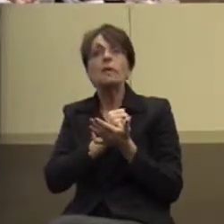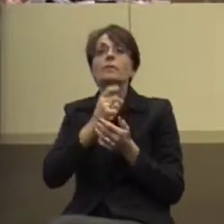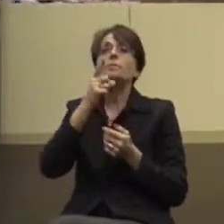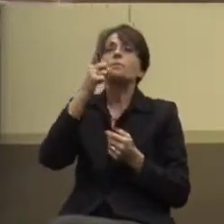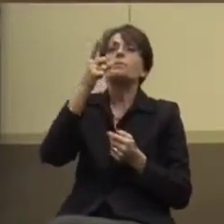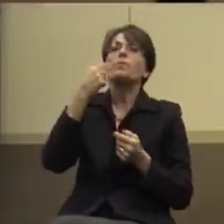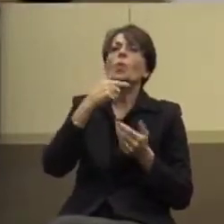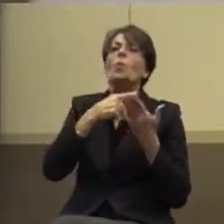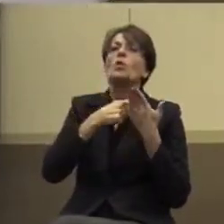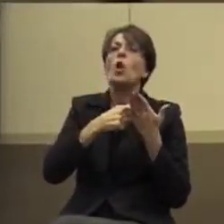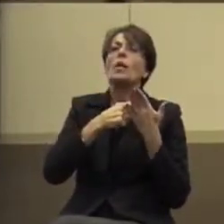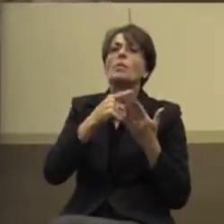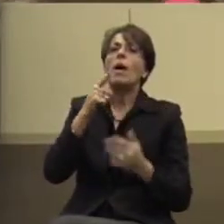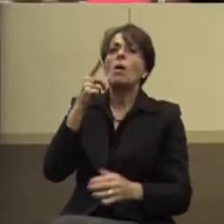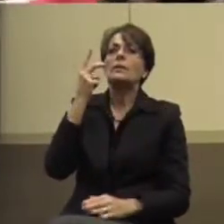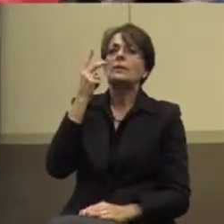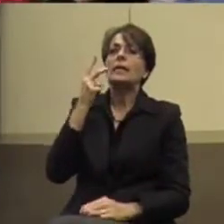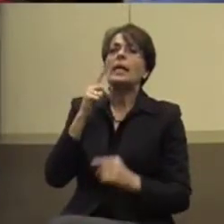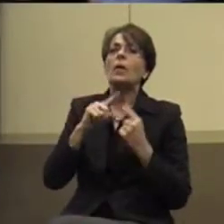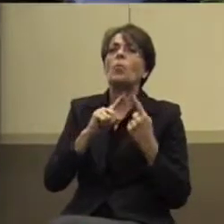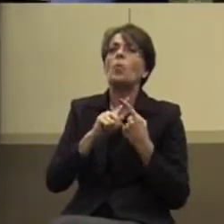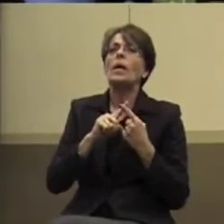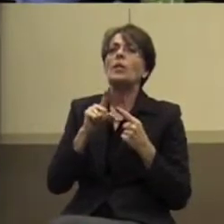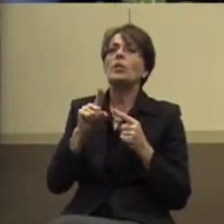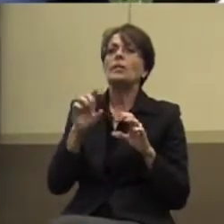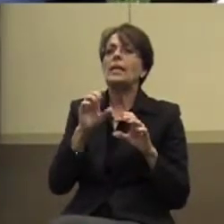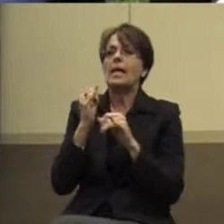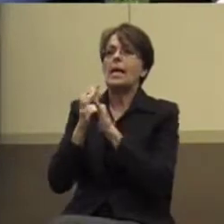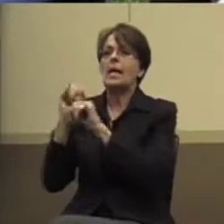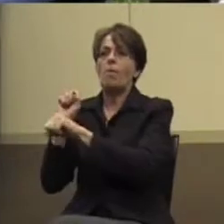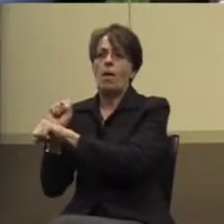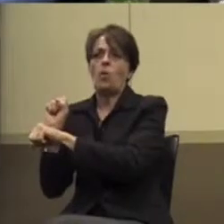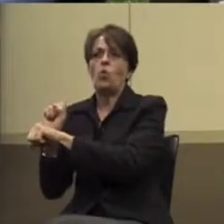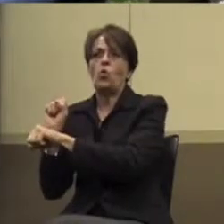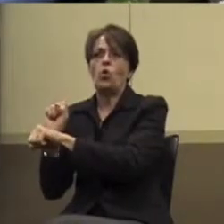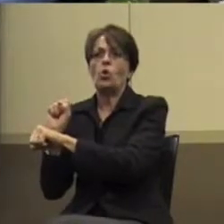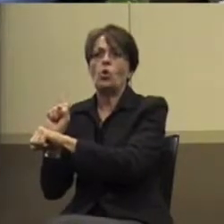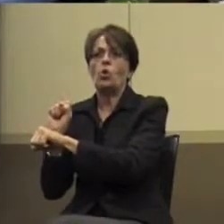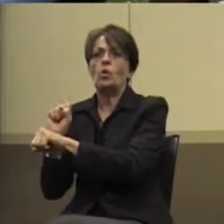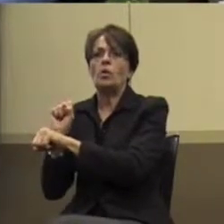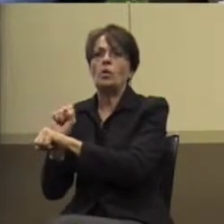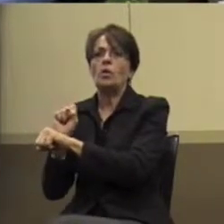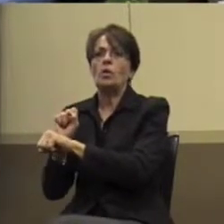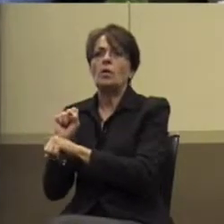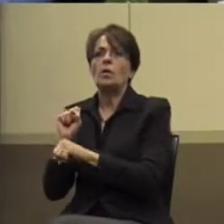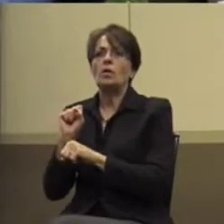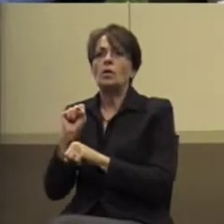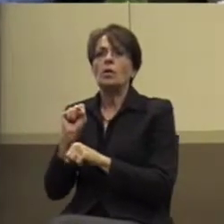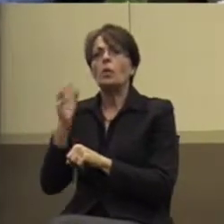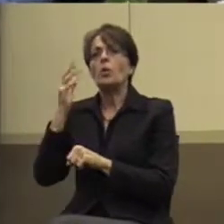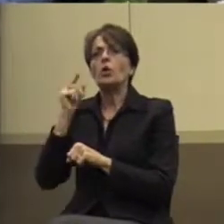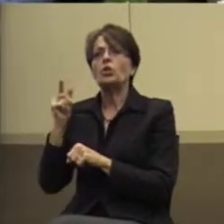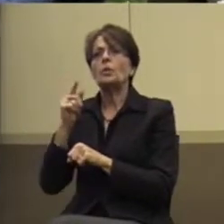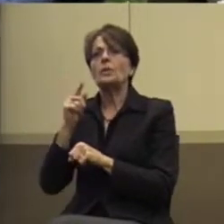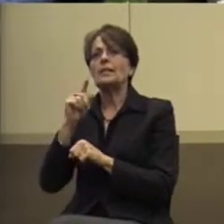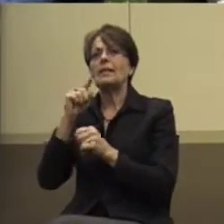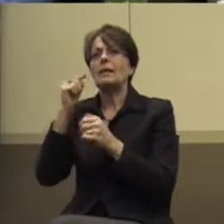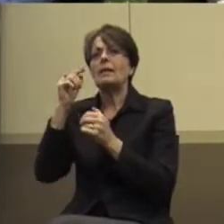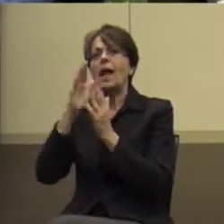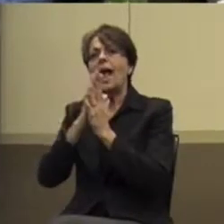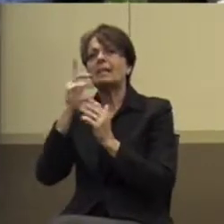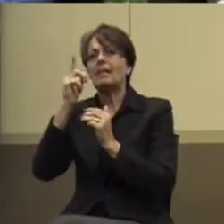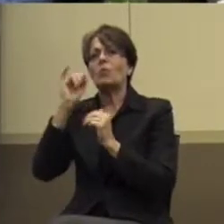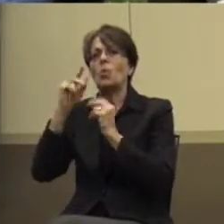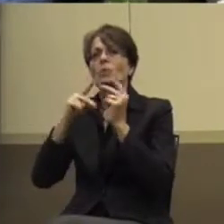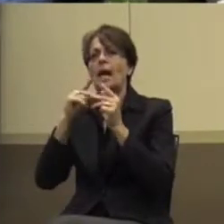Yeah, what were you going to say? Talked about it seemed that when she was doing independent work that she was, because she was asking for those